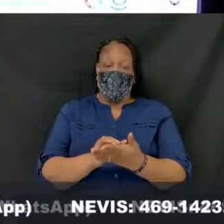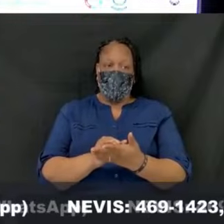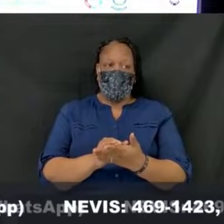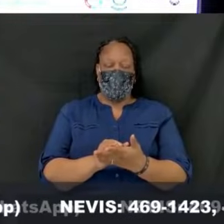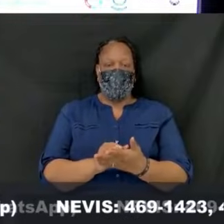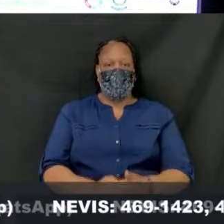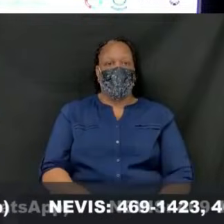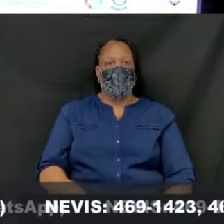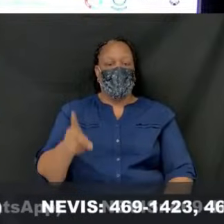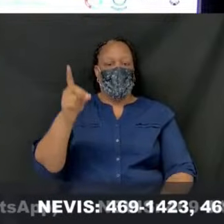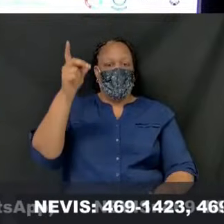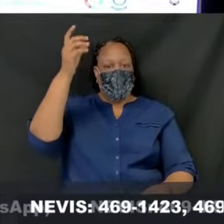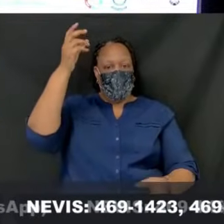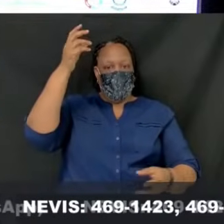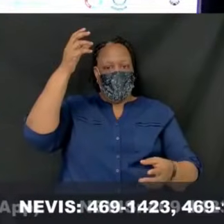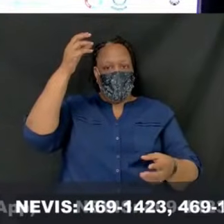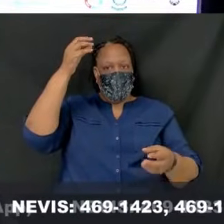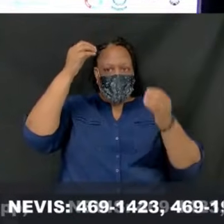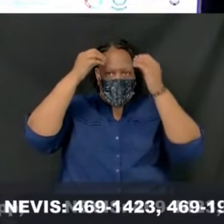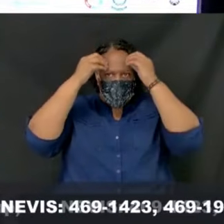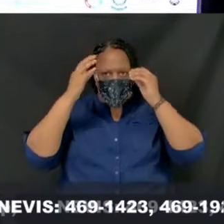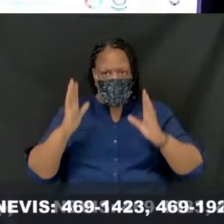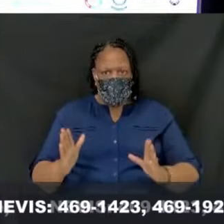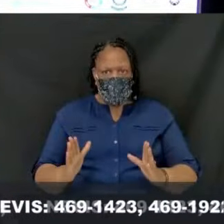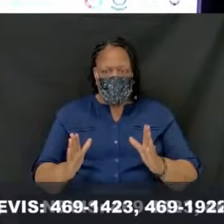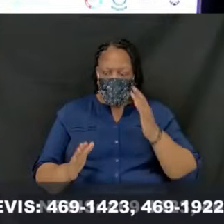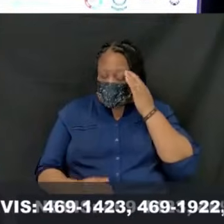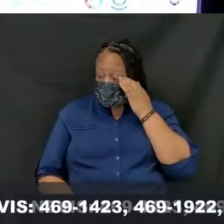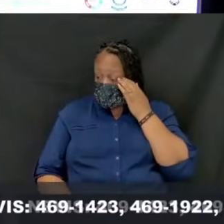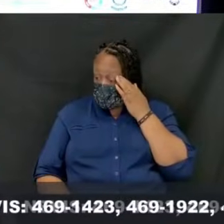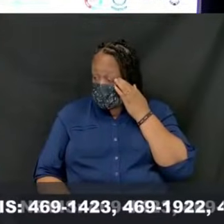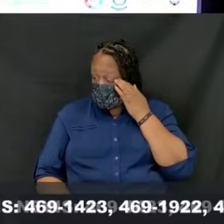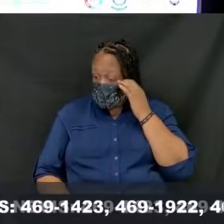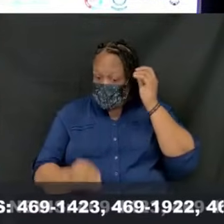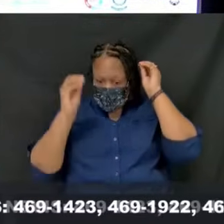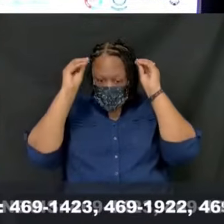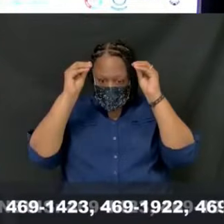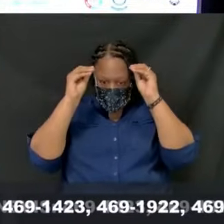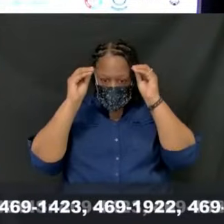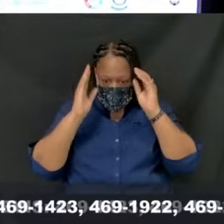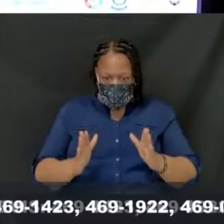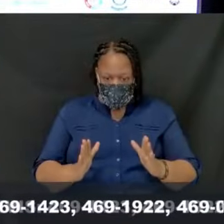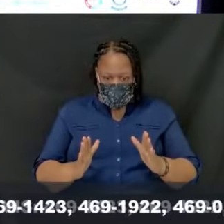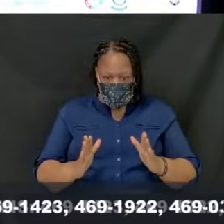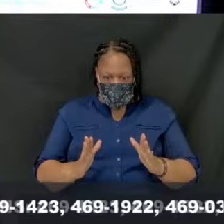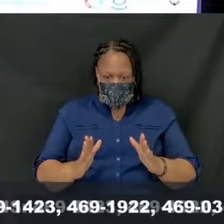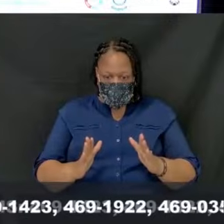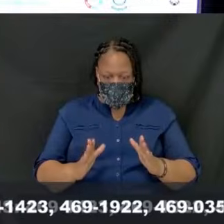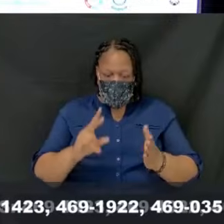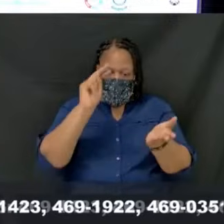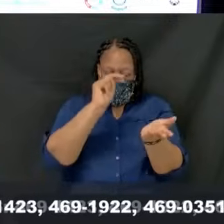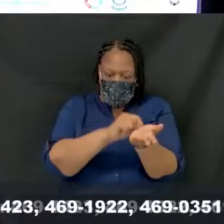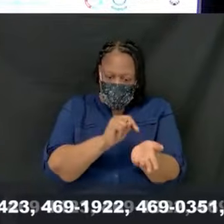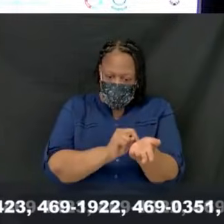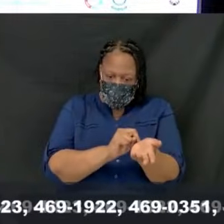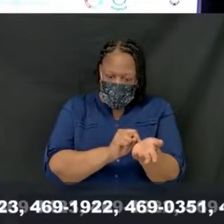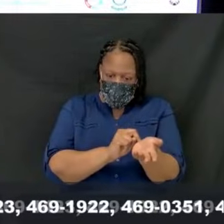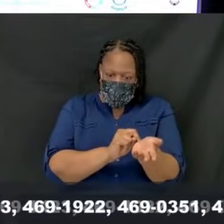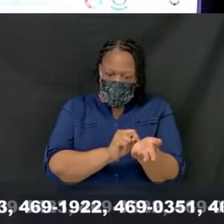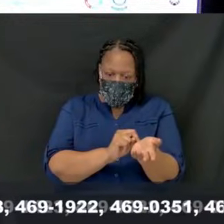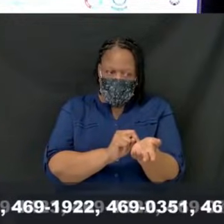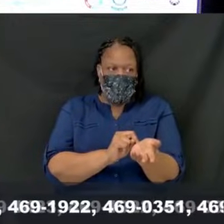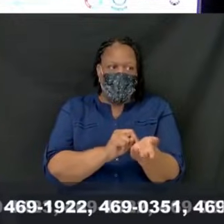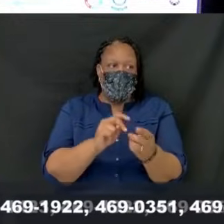workers where outbreaks have already occurred. Minister Phipps, co-chair of